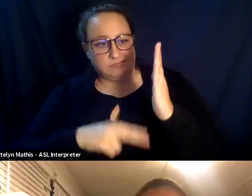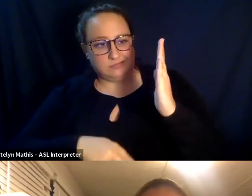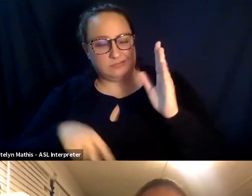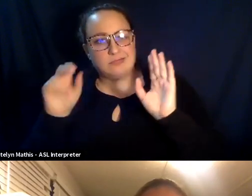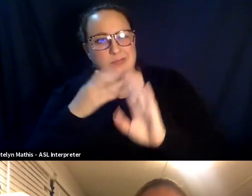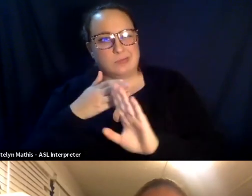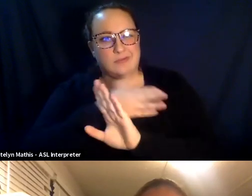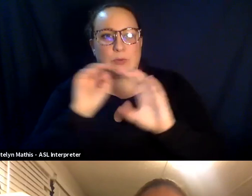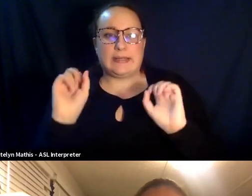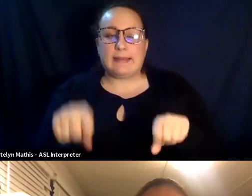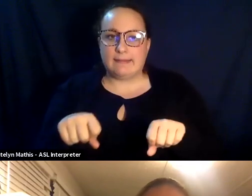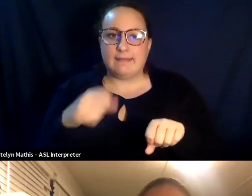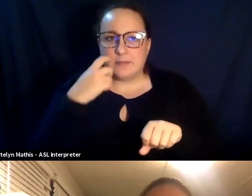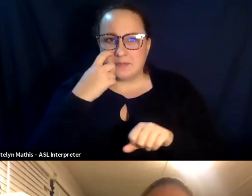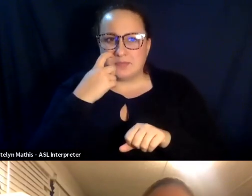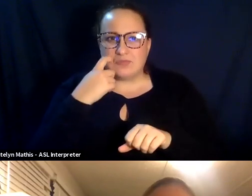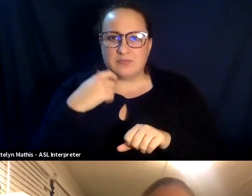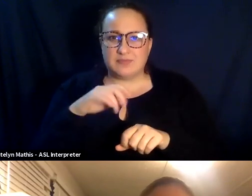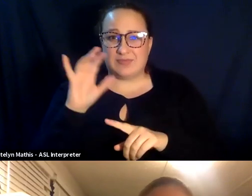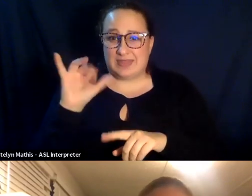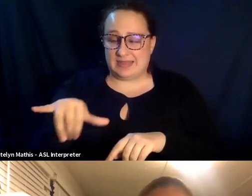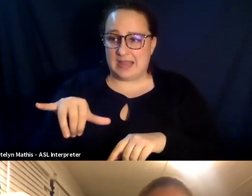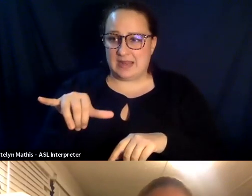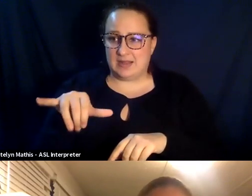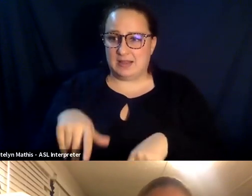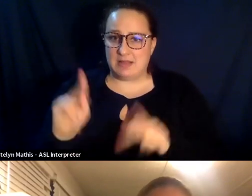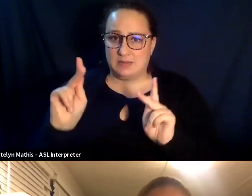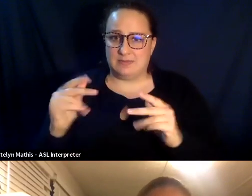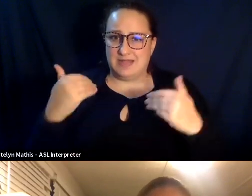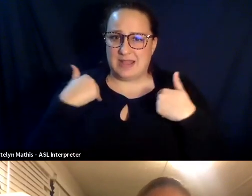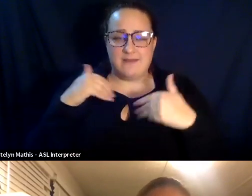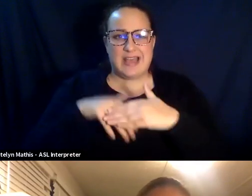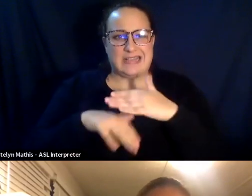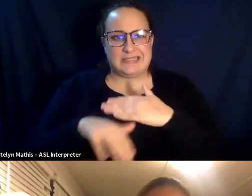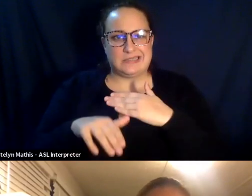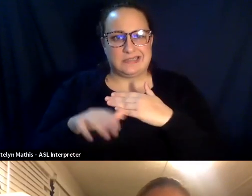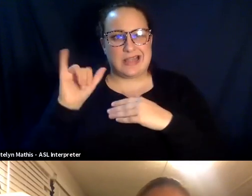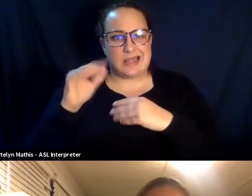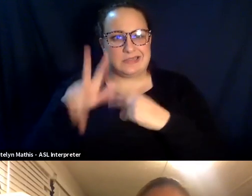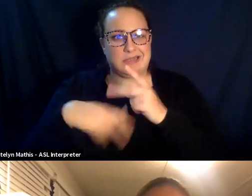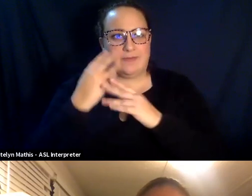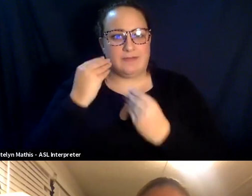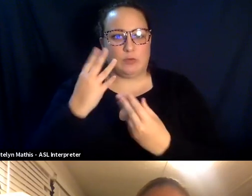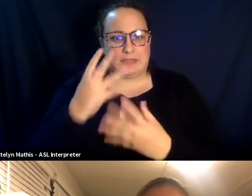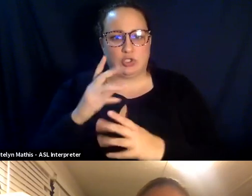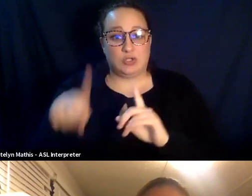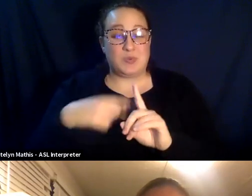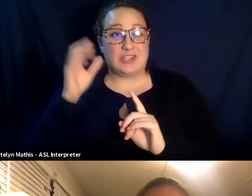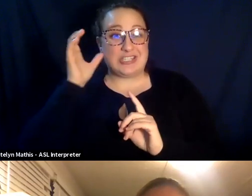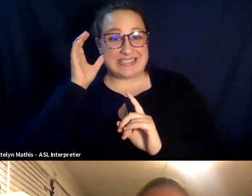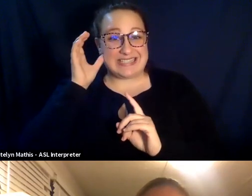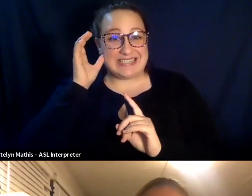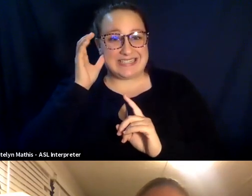happen, which allows them to have access to the information so that when they're listening, it's going to have a better chance of what I